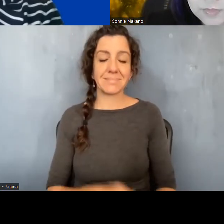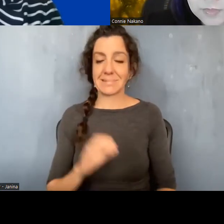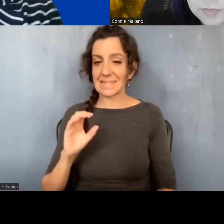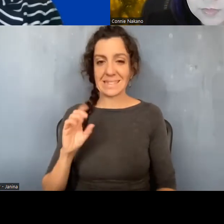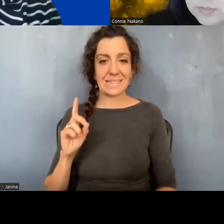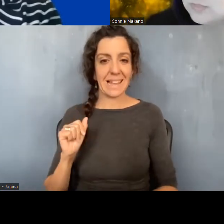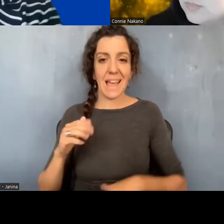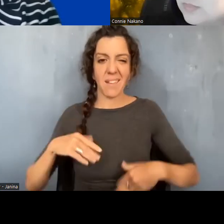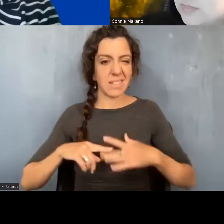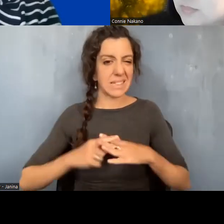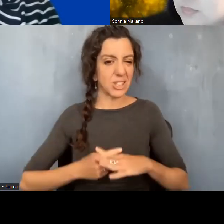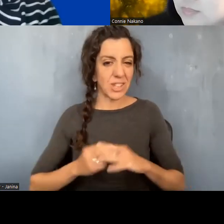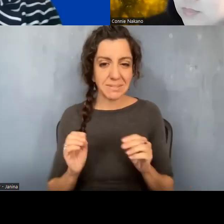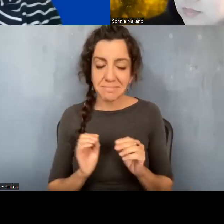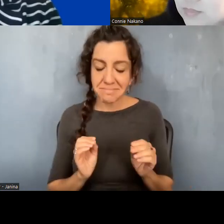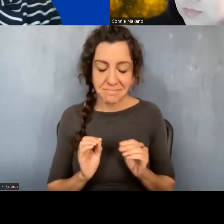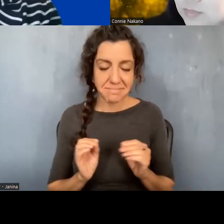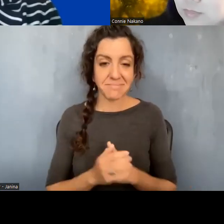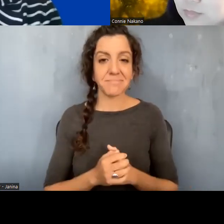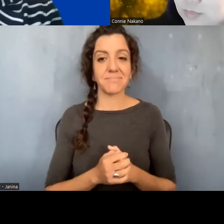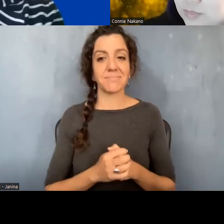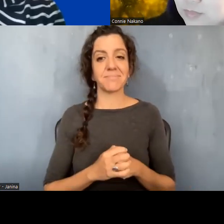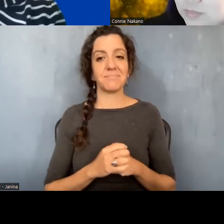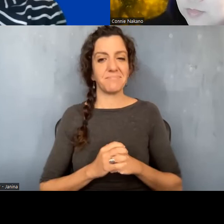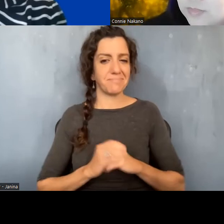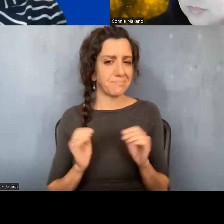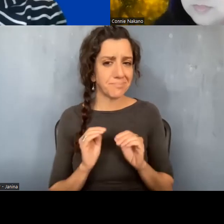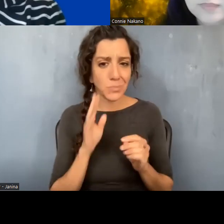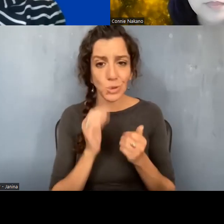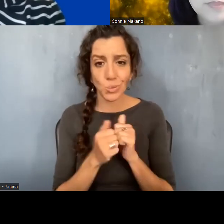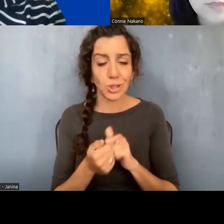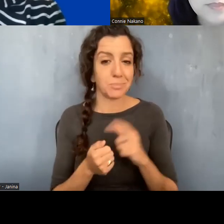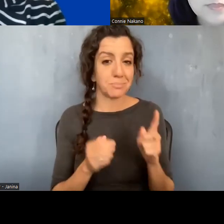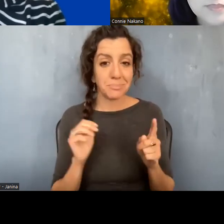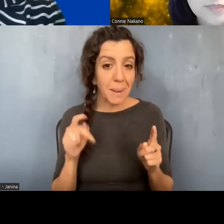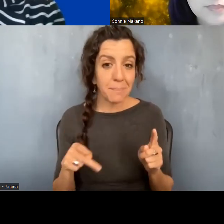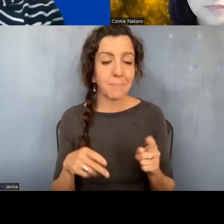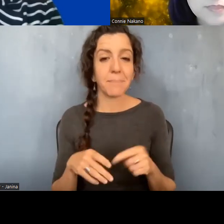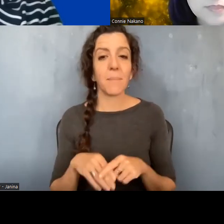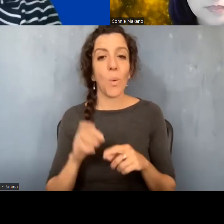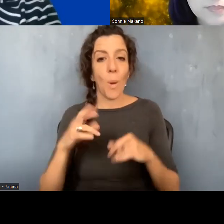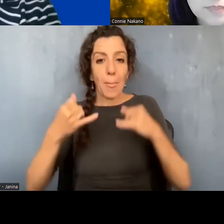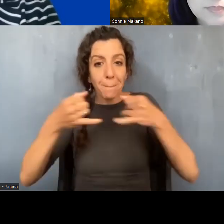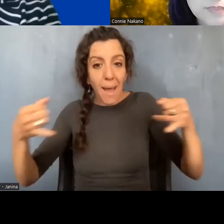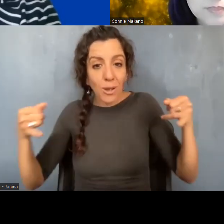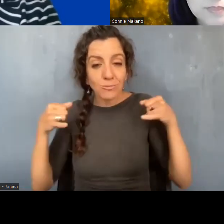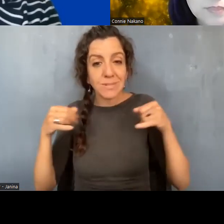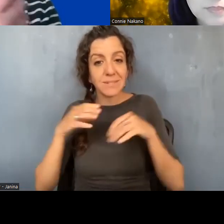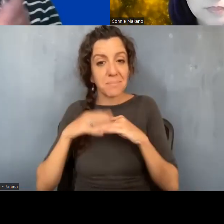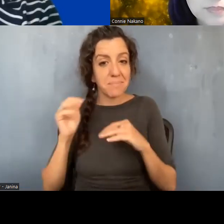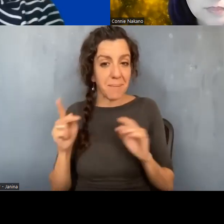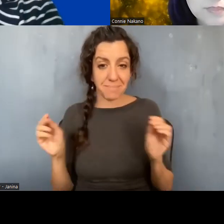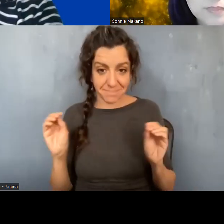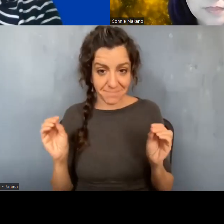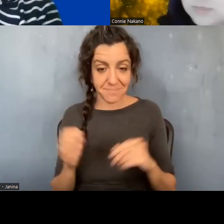has initiated that would change those maps or geographic boundaries. In